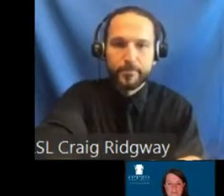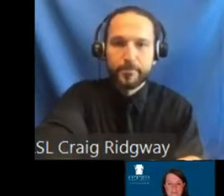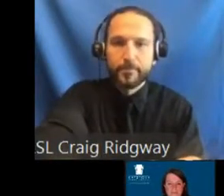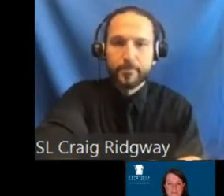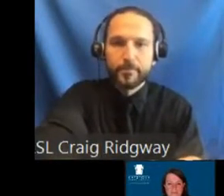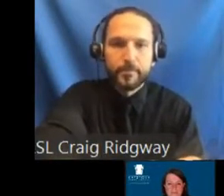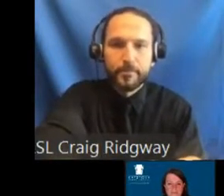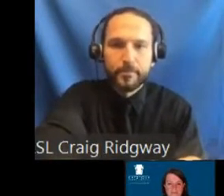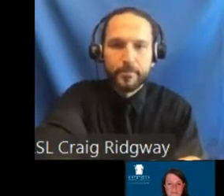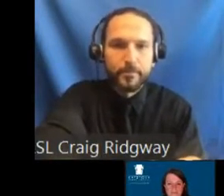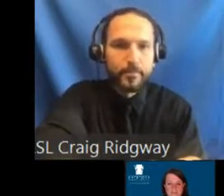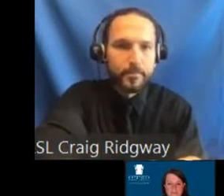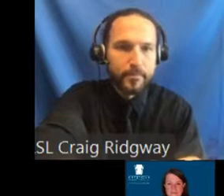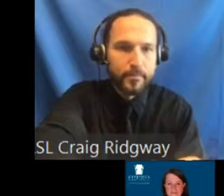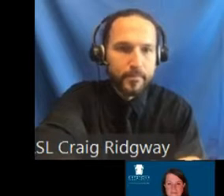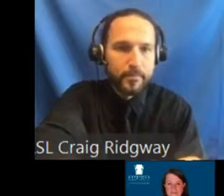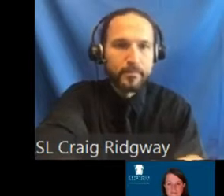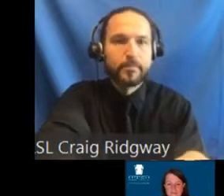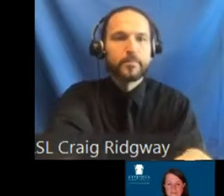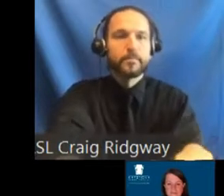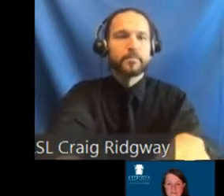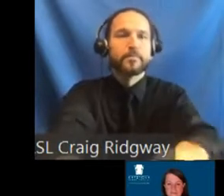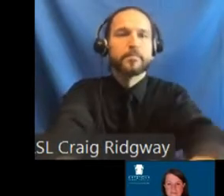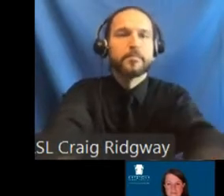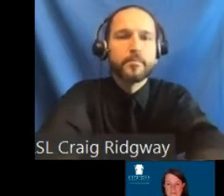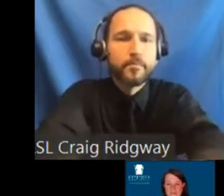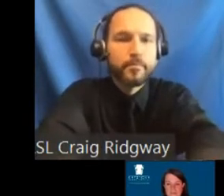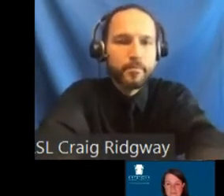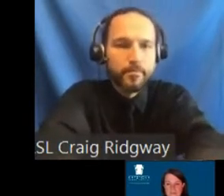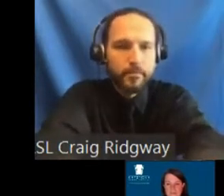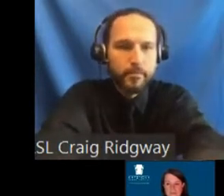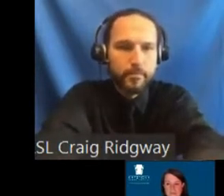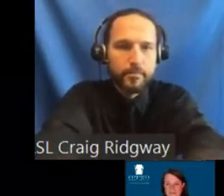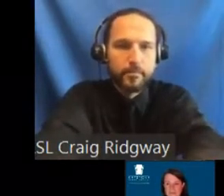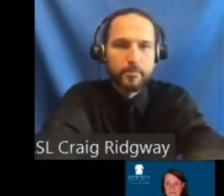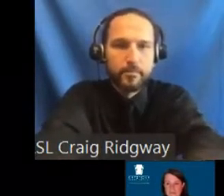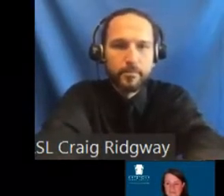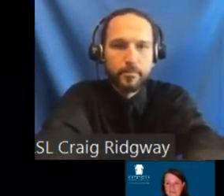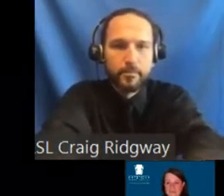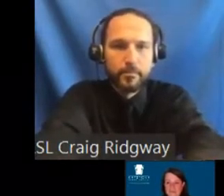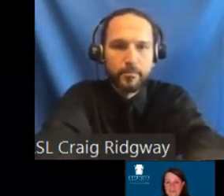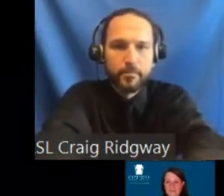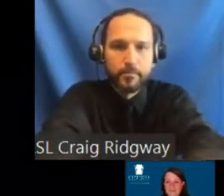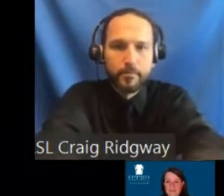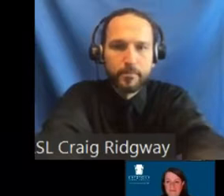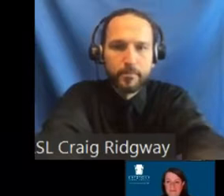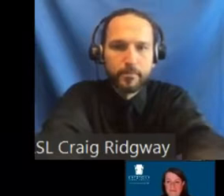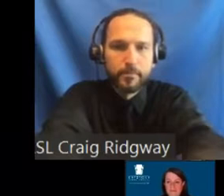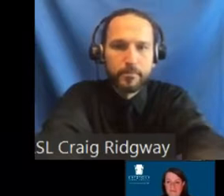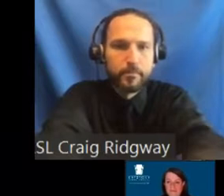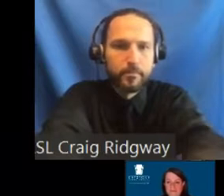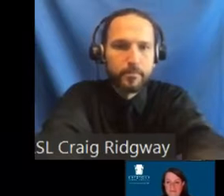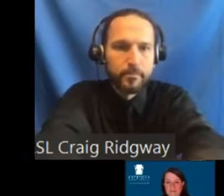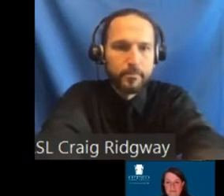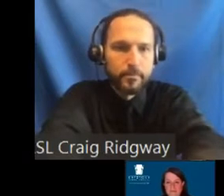This is a space that I like, and it's where the job comes into play. Oh, I